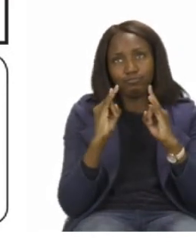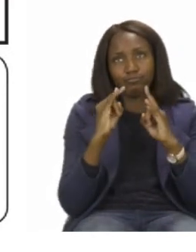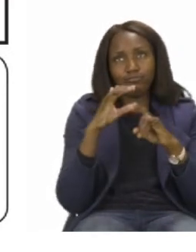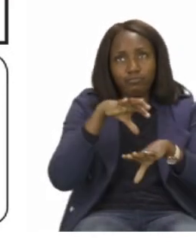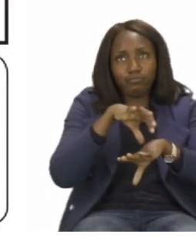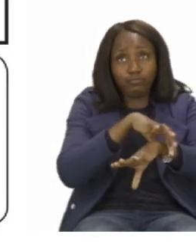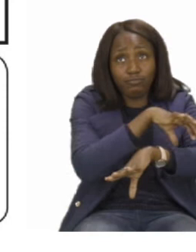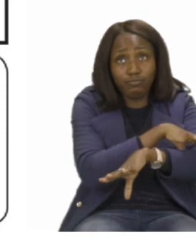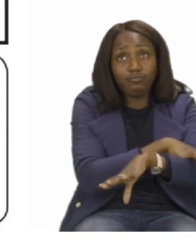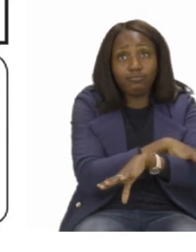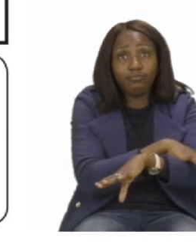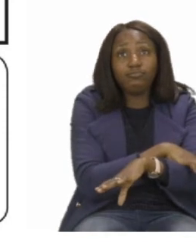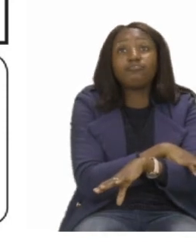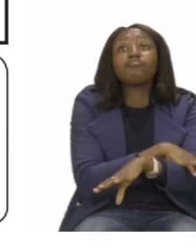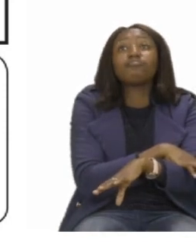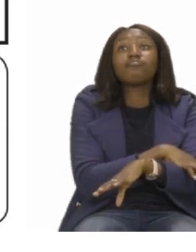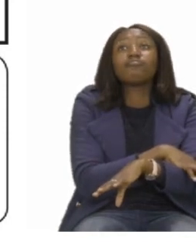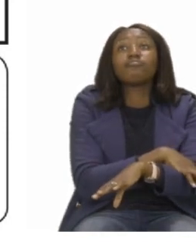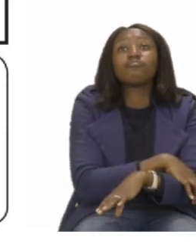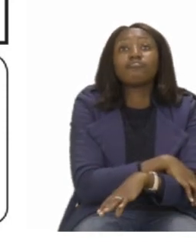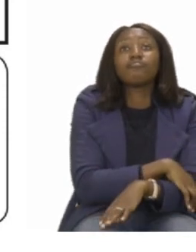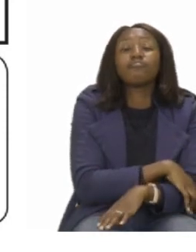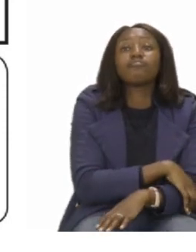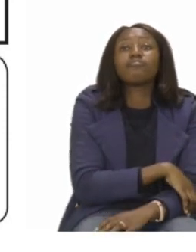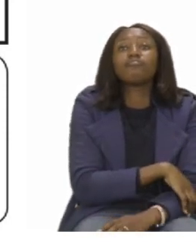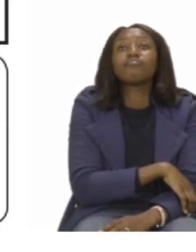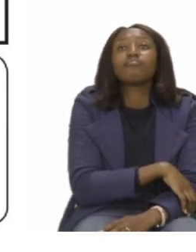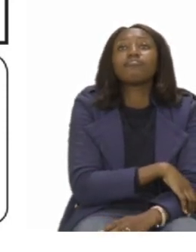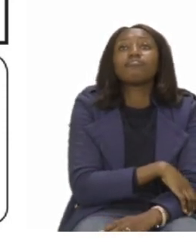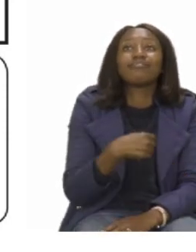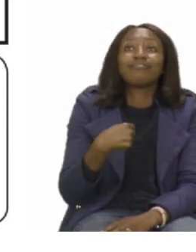say, these football boots are